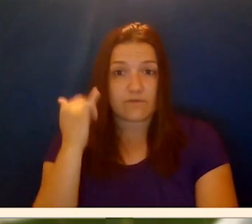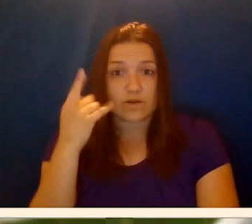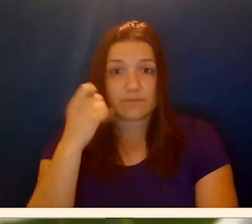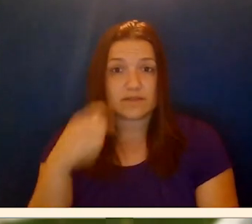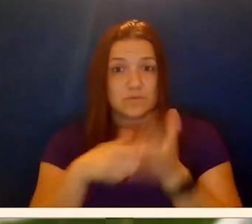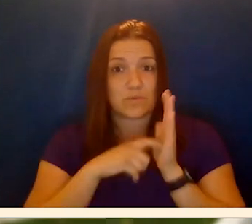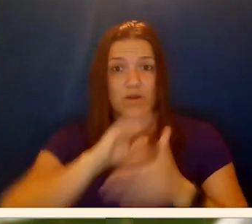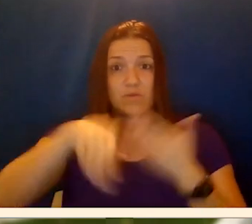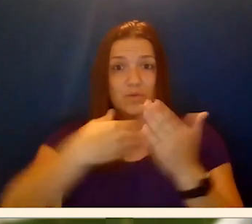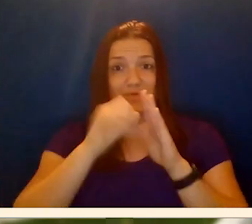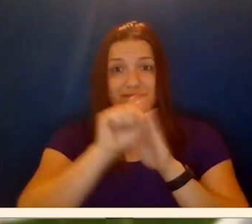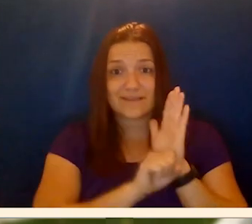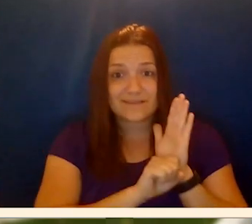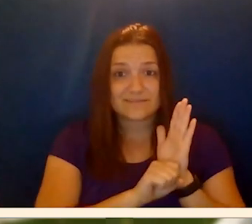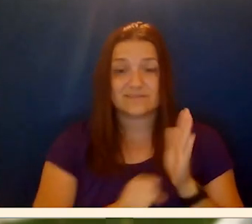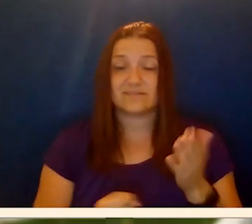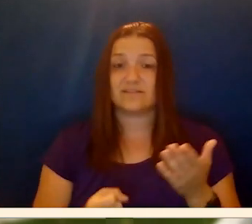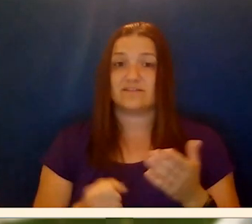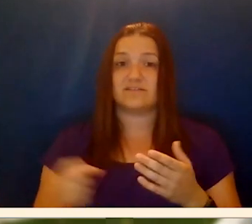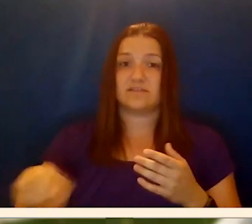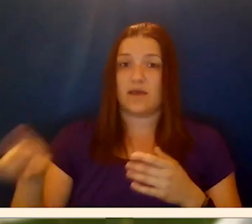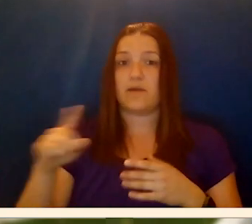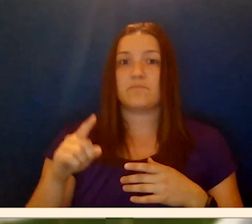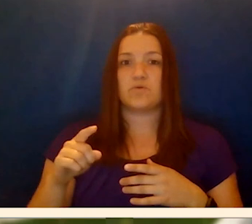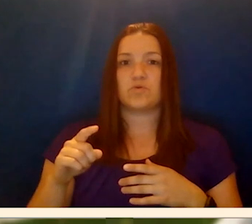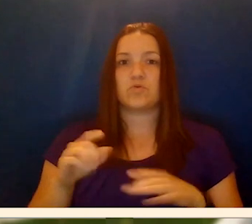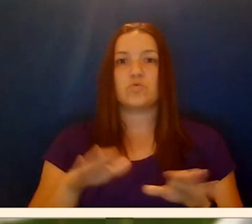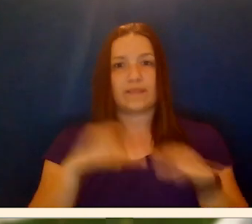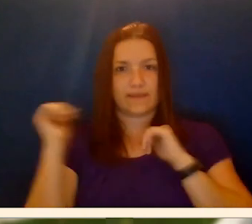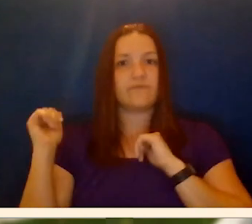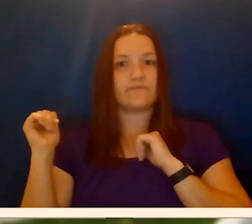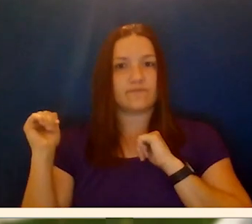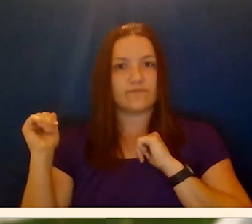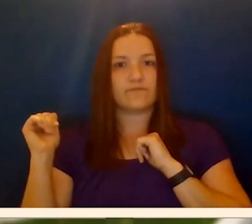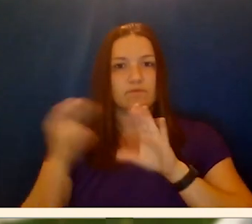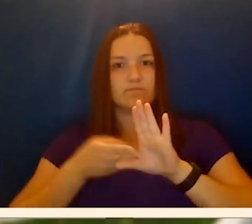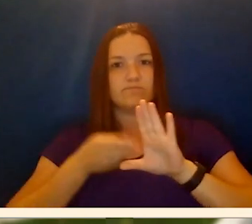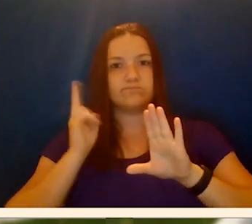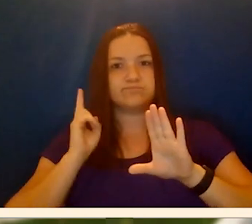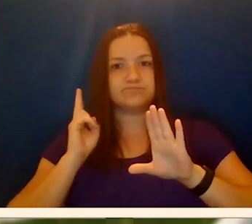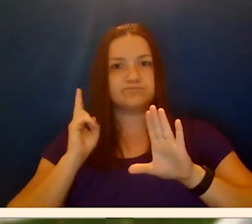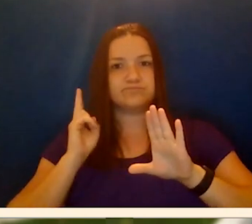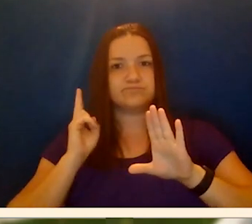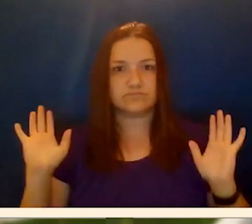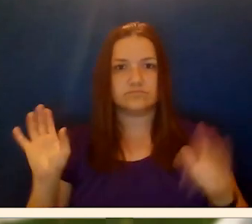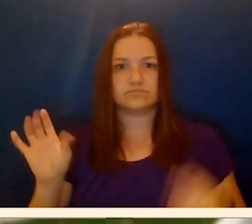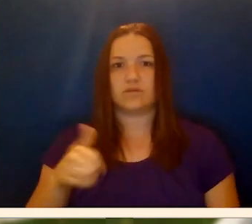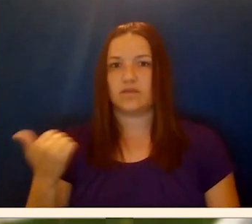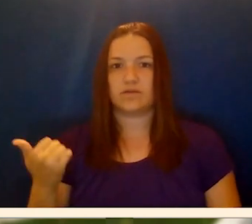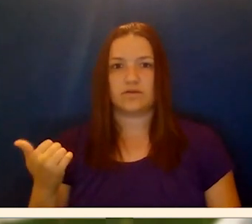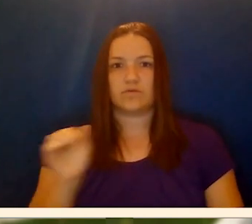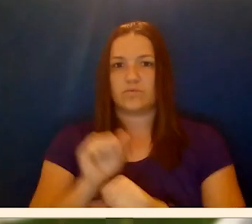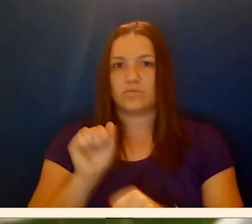mandated statewide. There would be those that would leave the profession. They would go into some